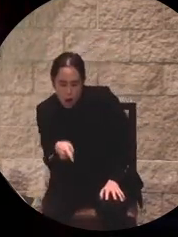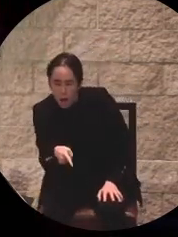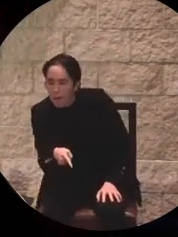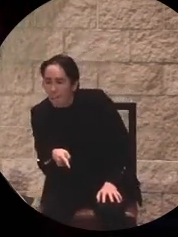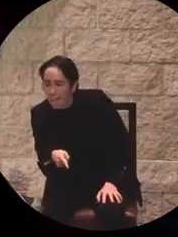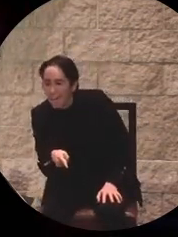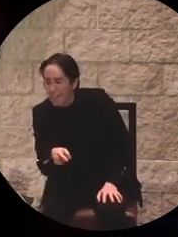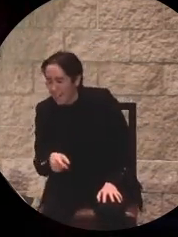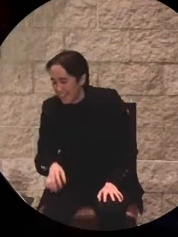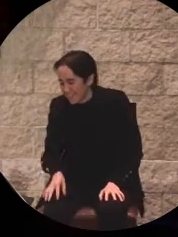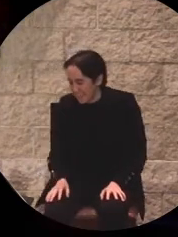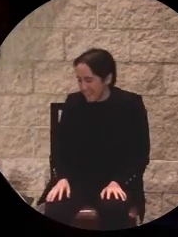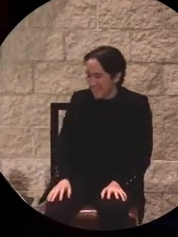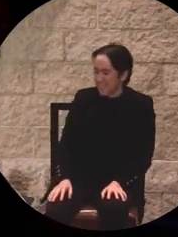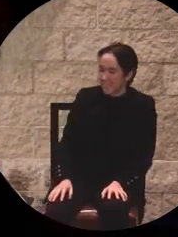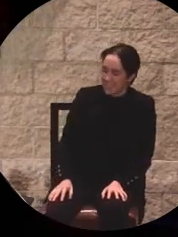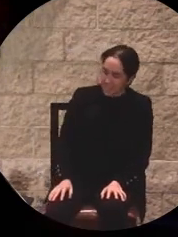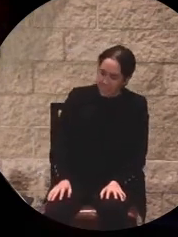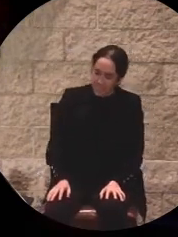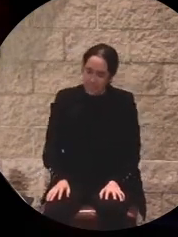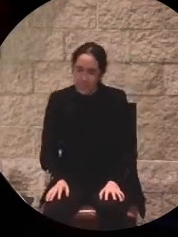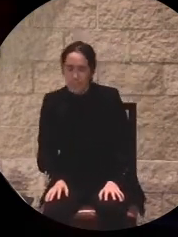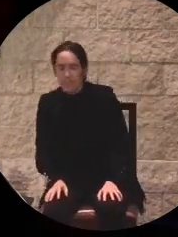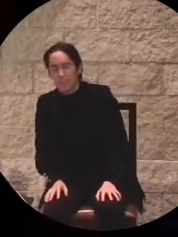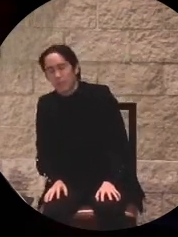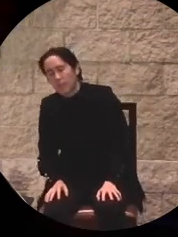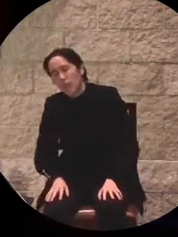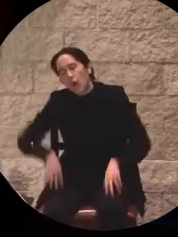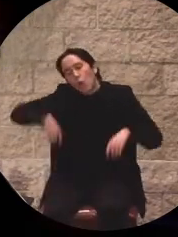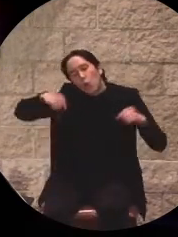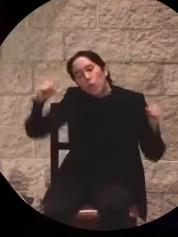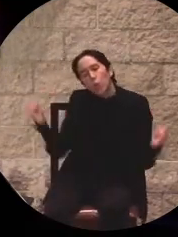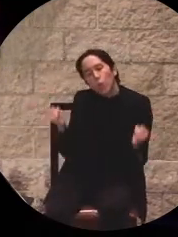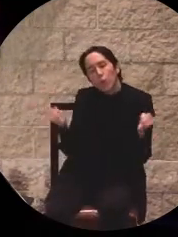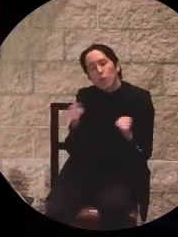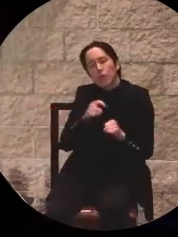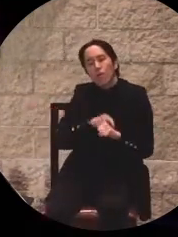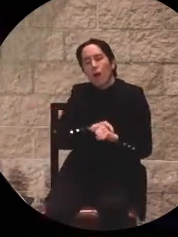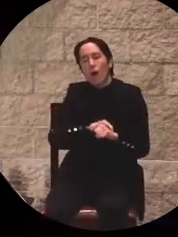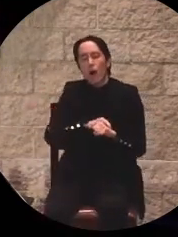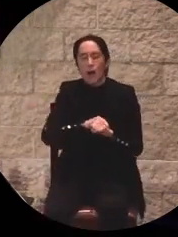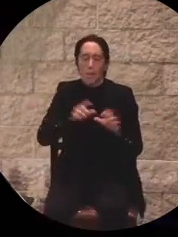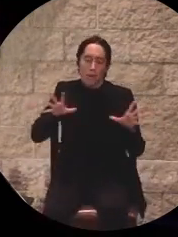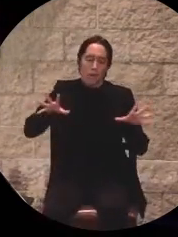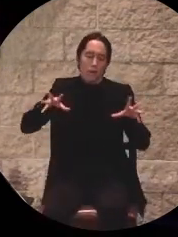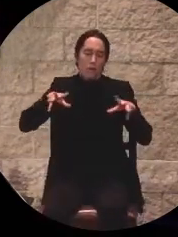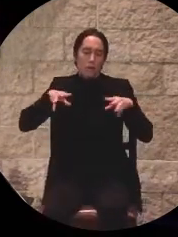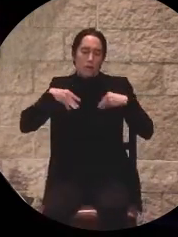tracks. Winter.